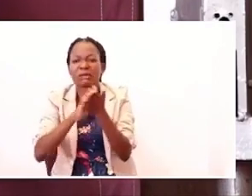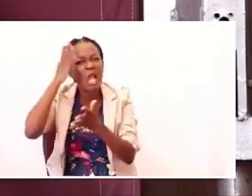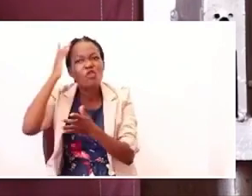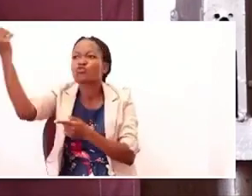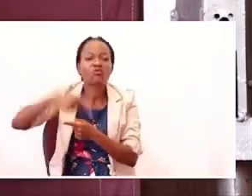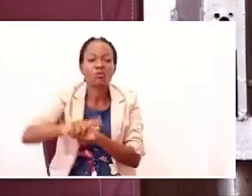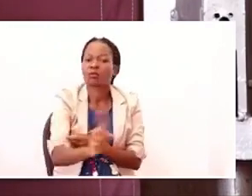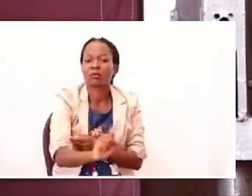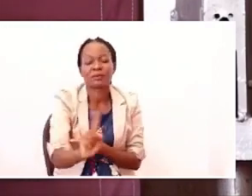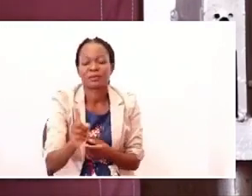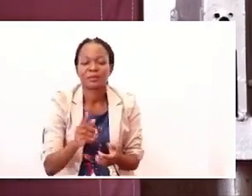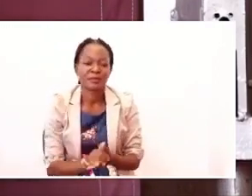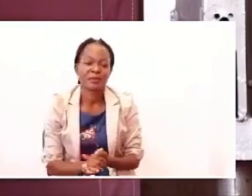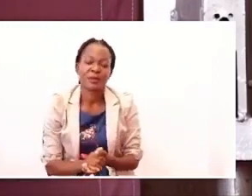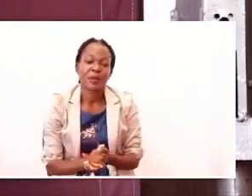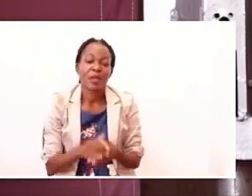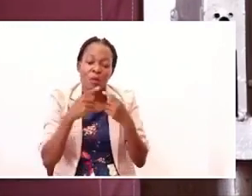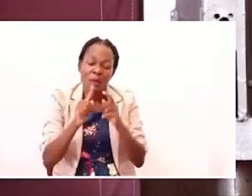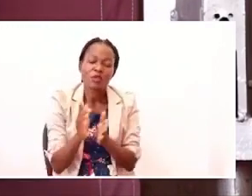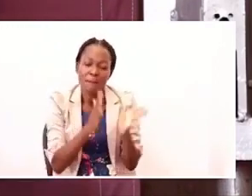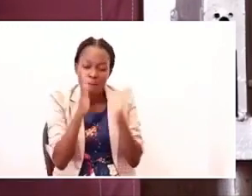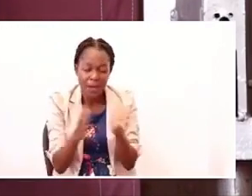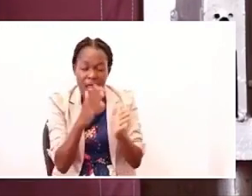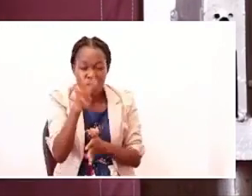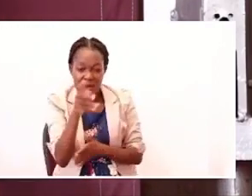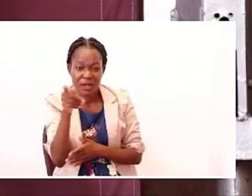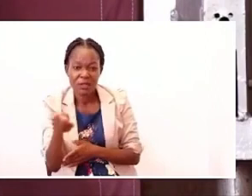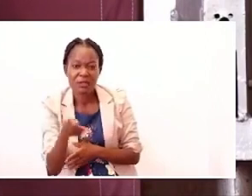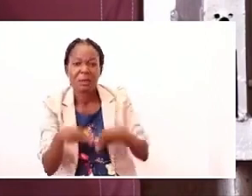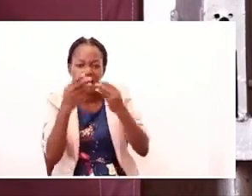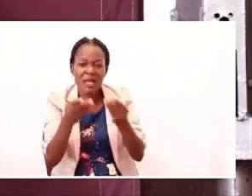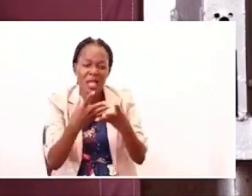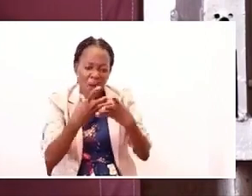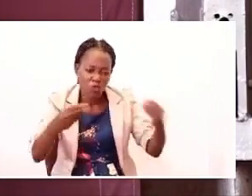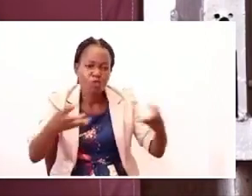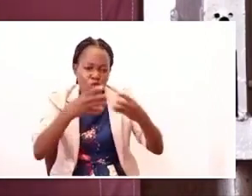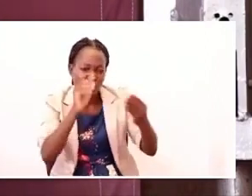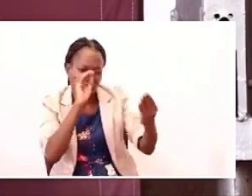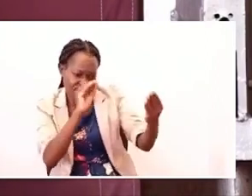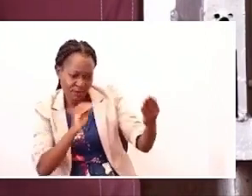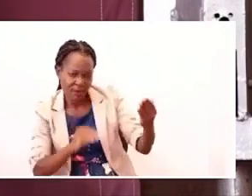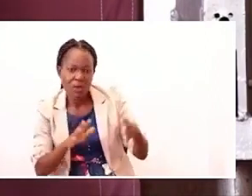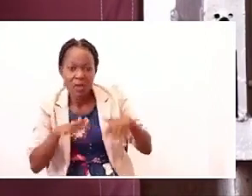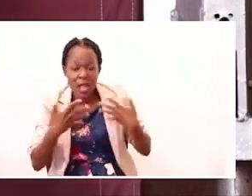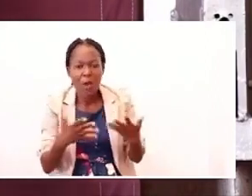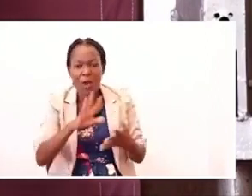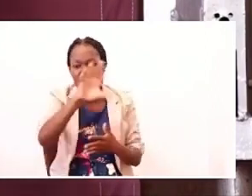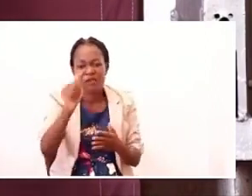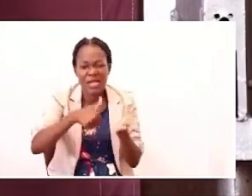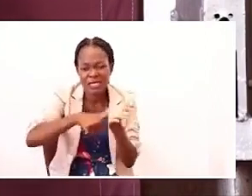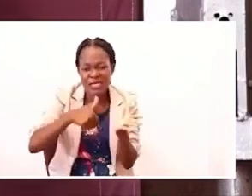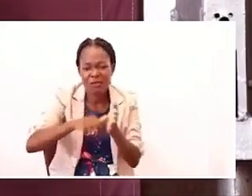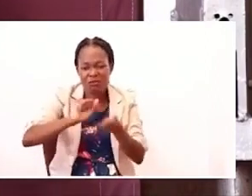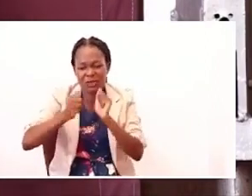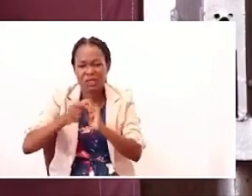The Lagos Plan of Action offered comprehensive solutions to Africa's debt crisis of the 1970s